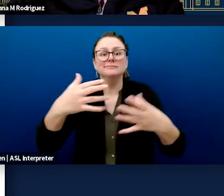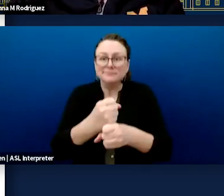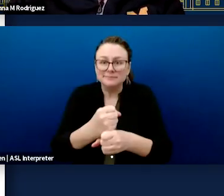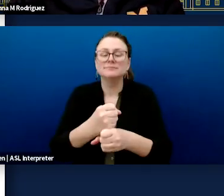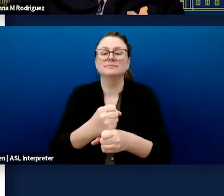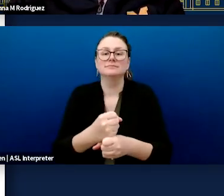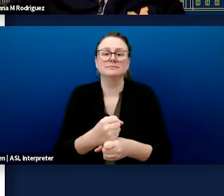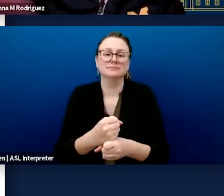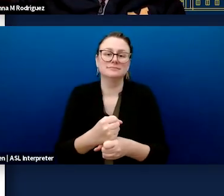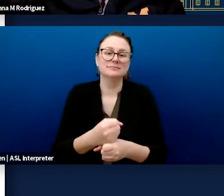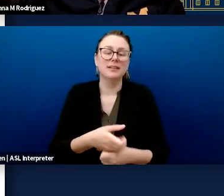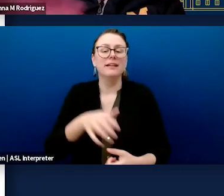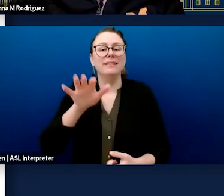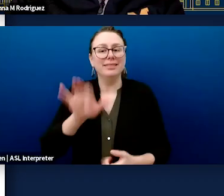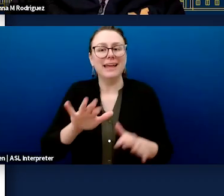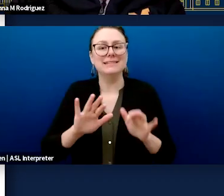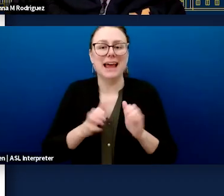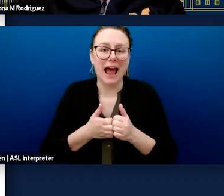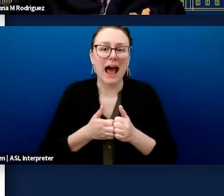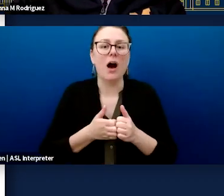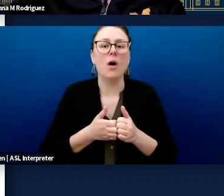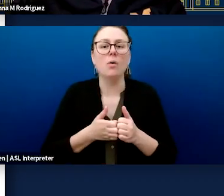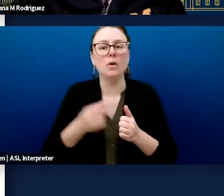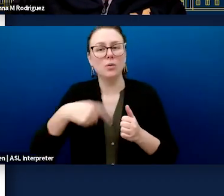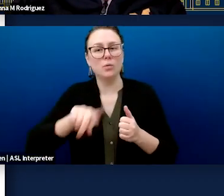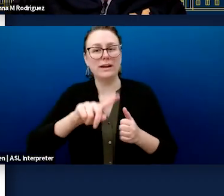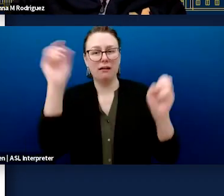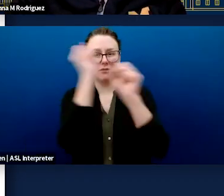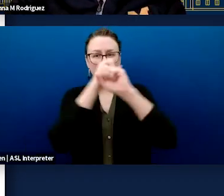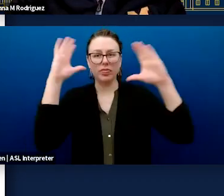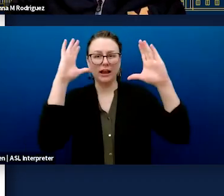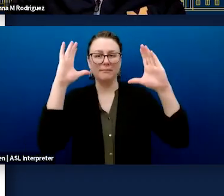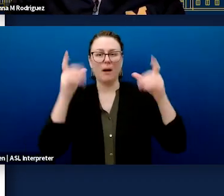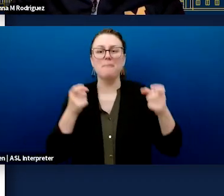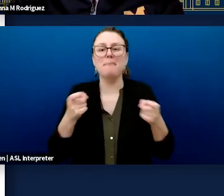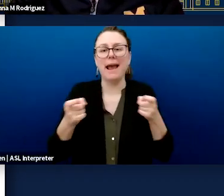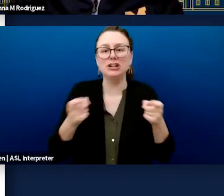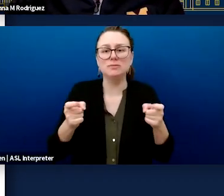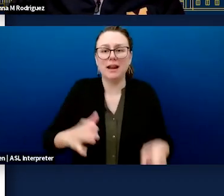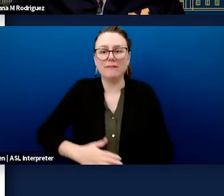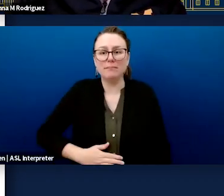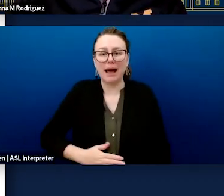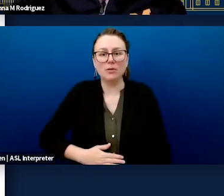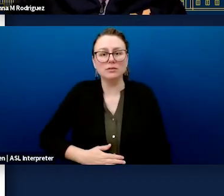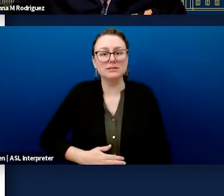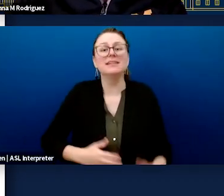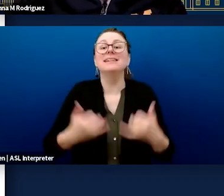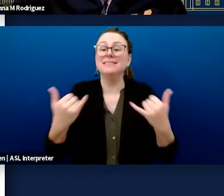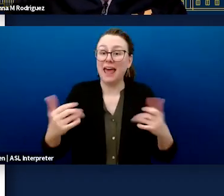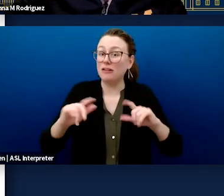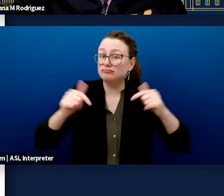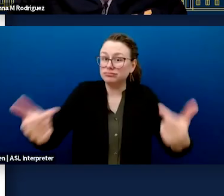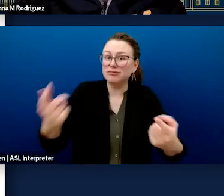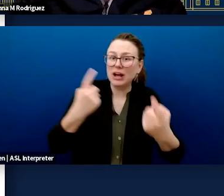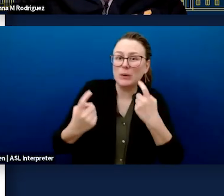nutshell, that's how we sort of like approach bowel management. I am now open for some questions.